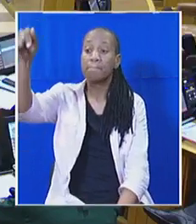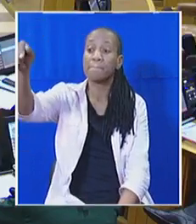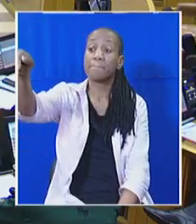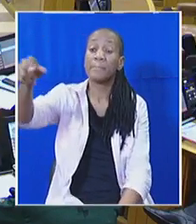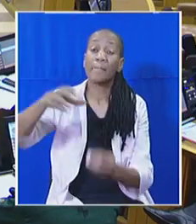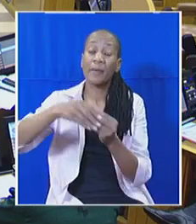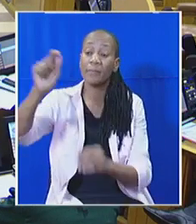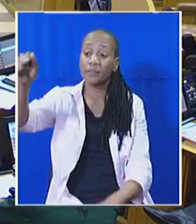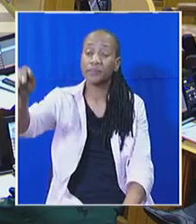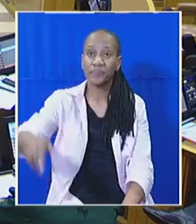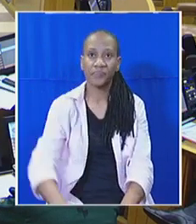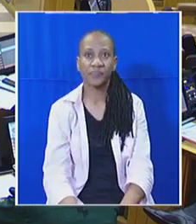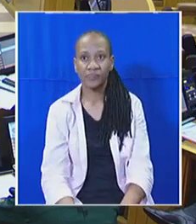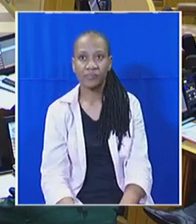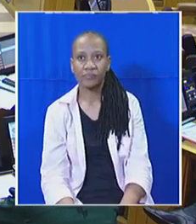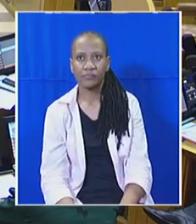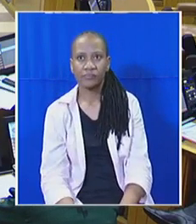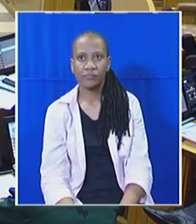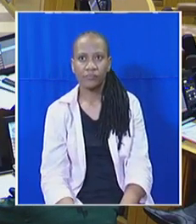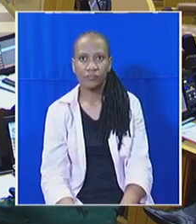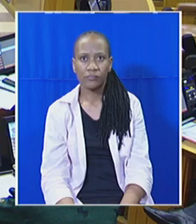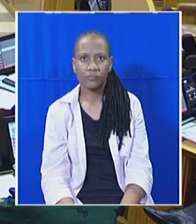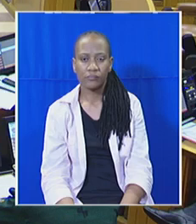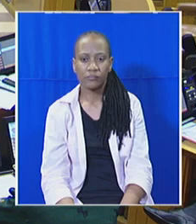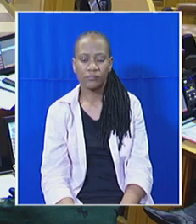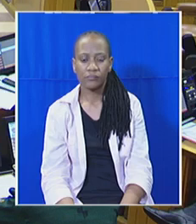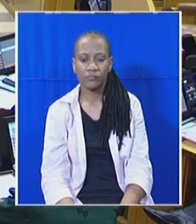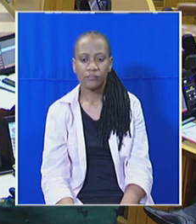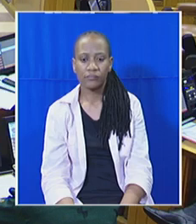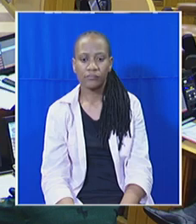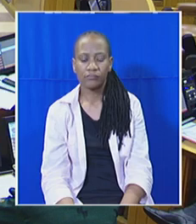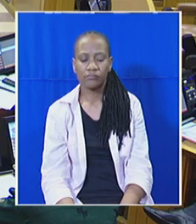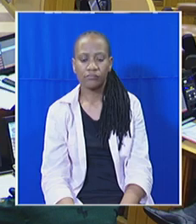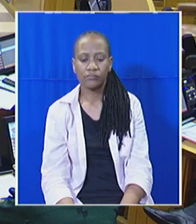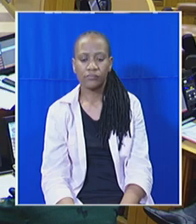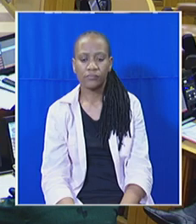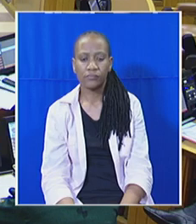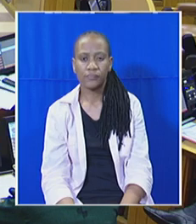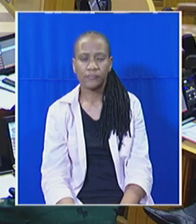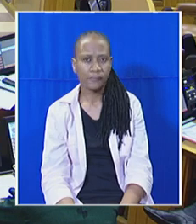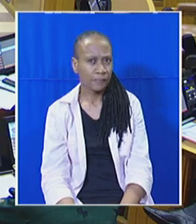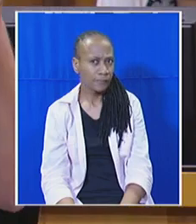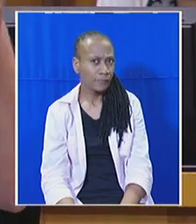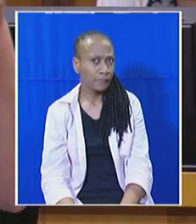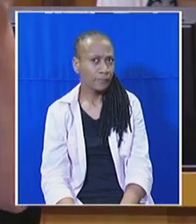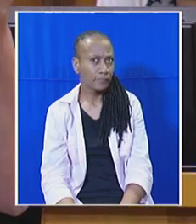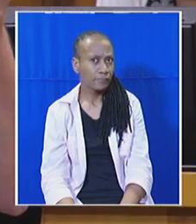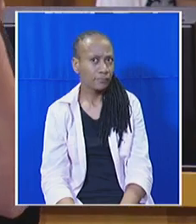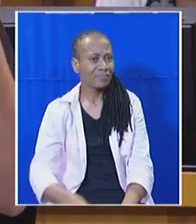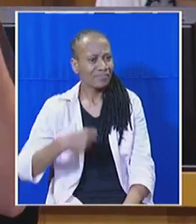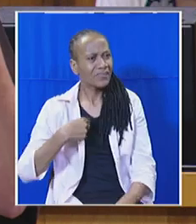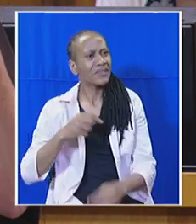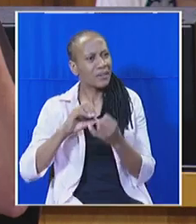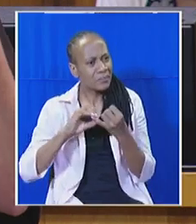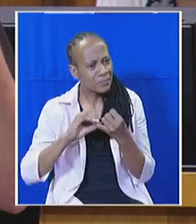Honourable Carter. Deputy Speaker, I would just firstly, before I answer the question, just on you trying to hit me over the knuckles earlier on, I was trying to raise